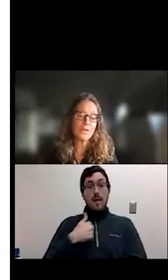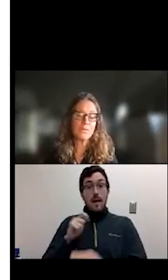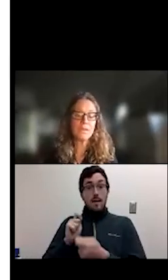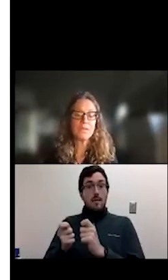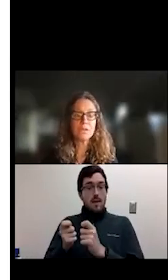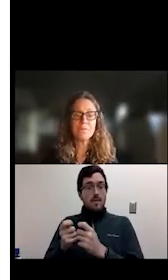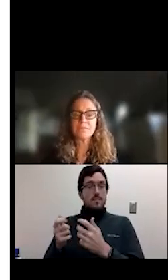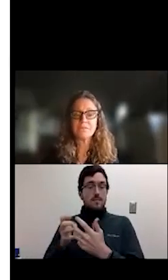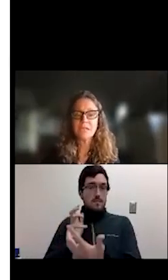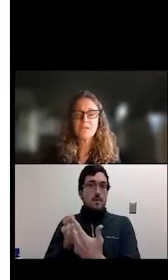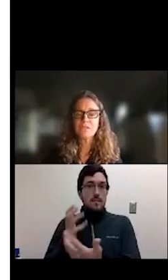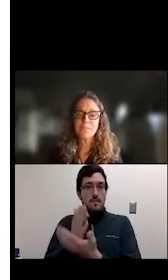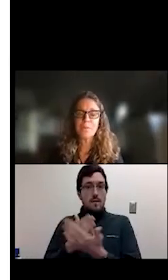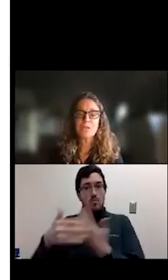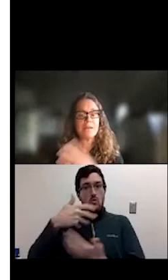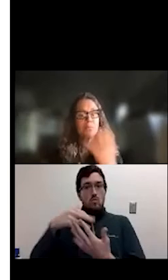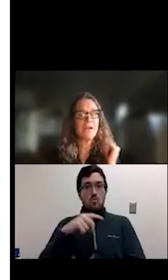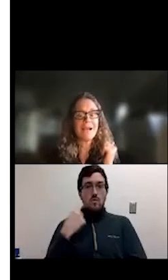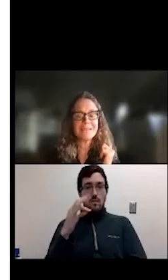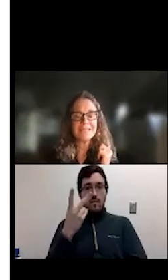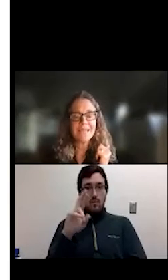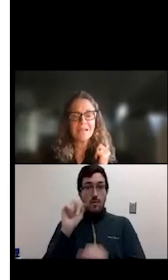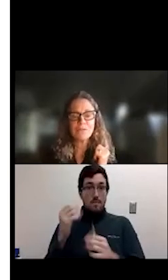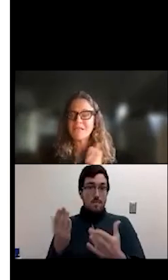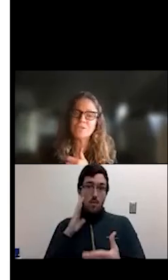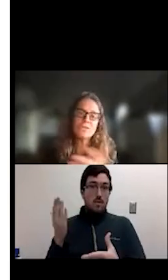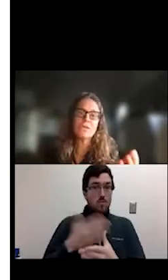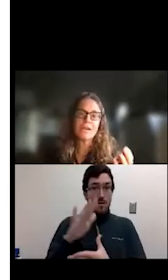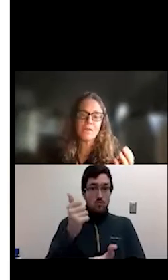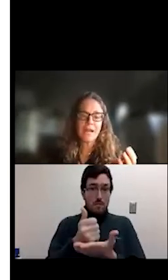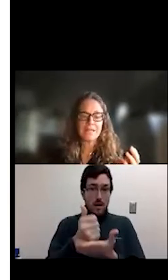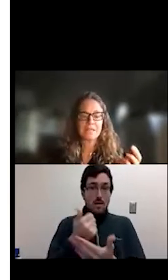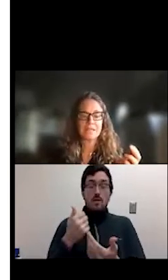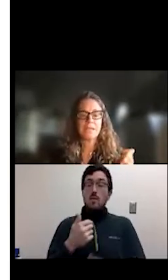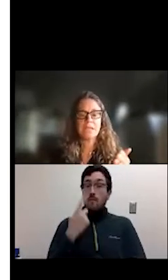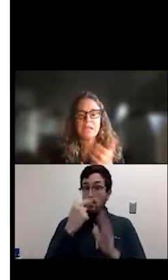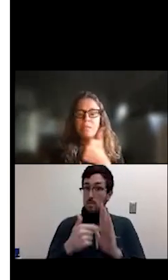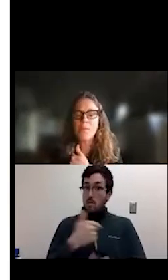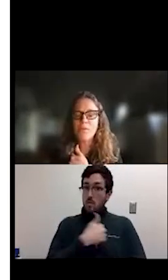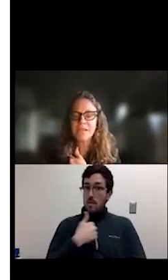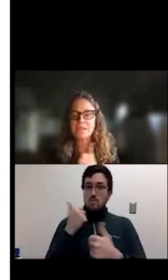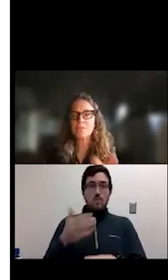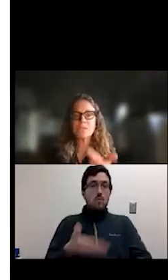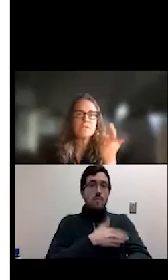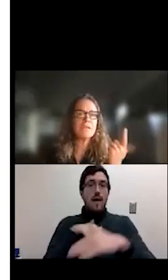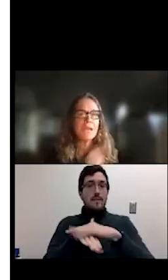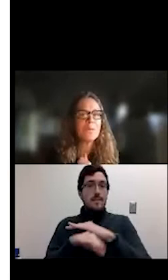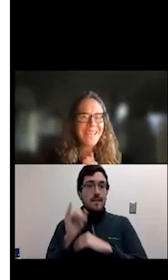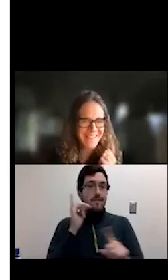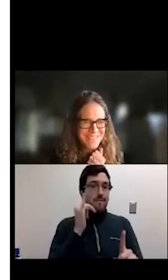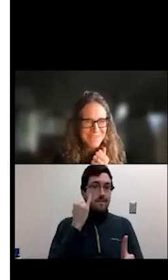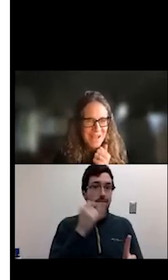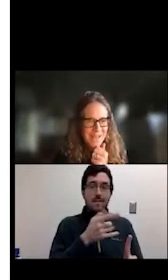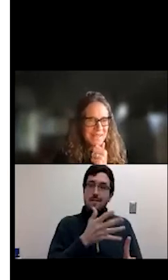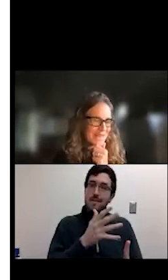could interfere with treatment. For example, we try to improve access to care for patients who don't have great access. We send out mobile vans. We do